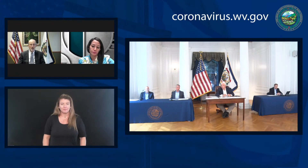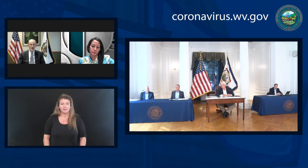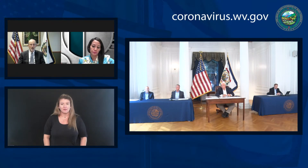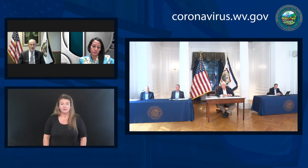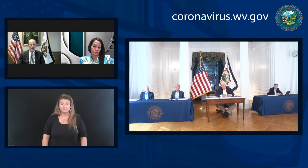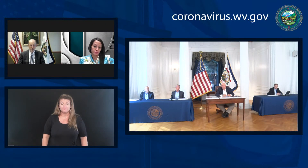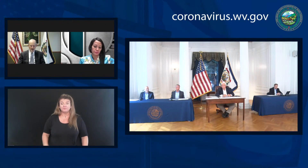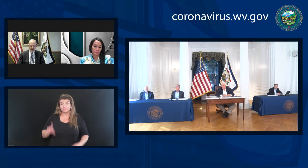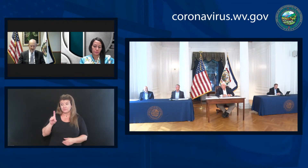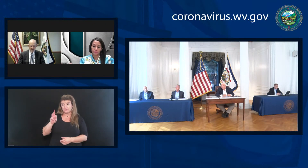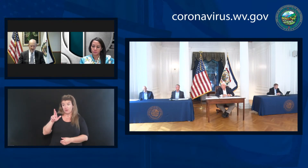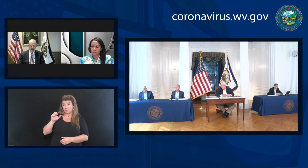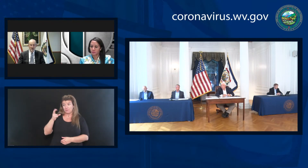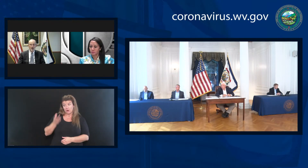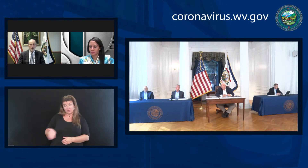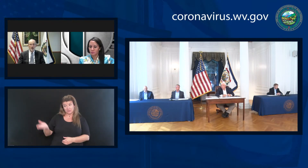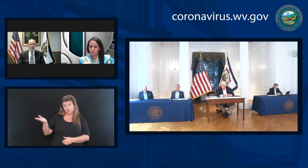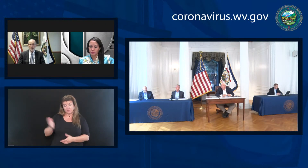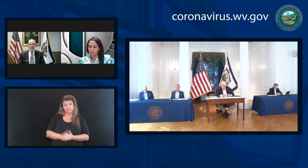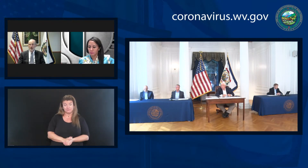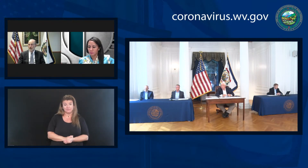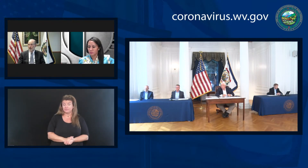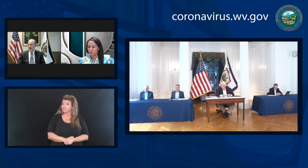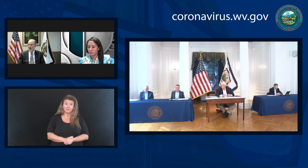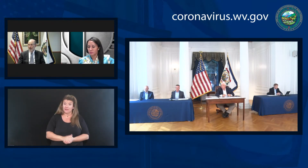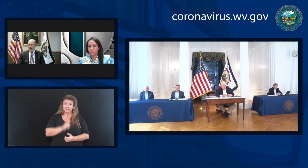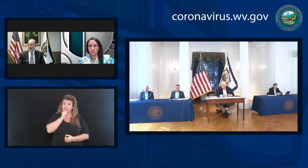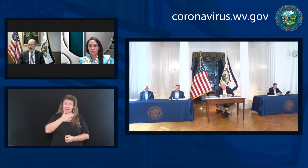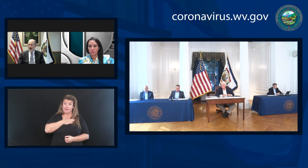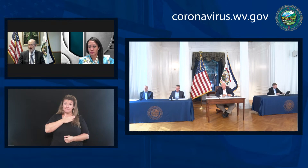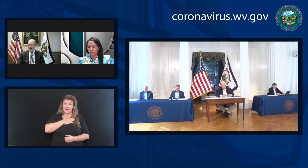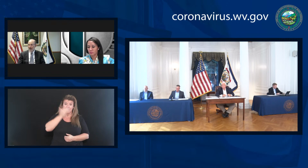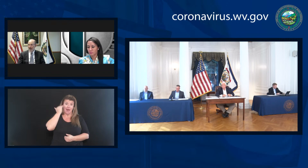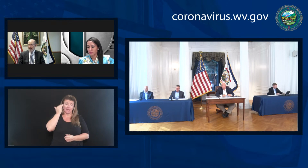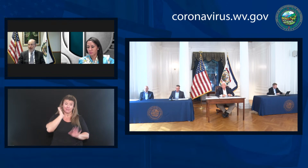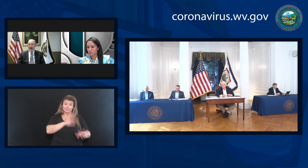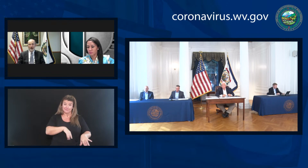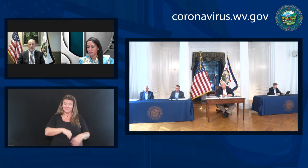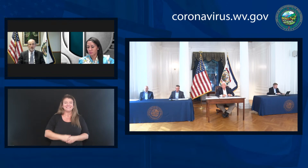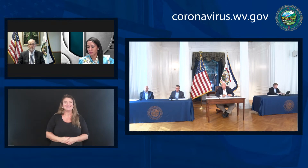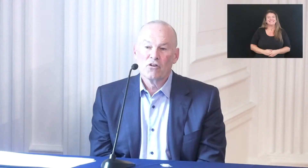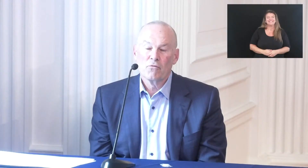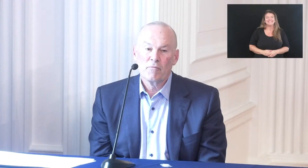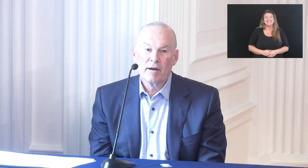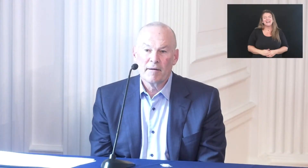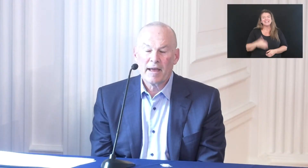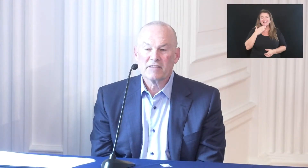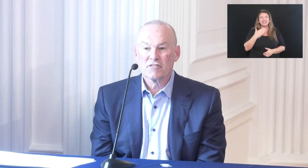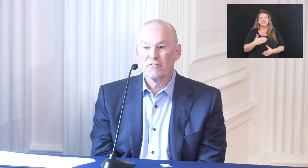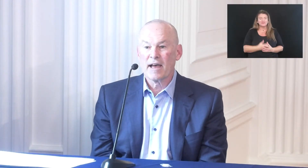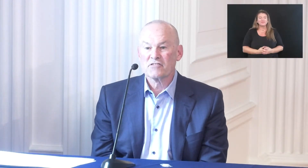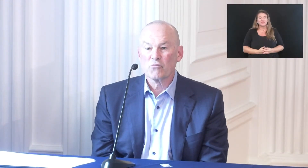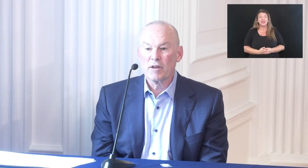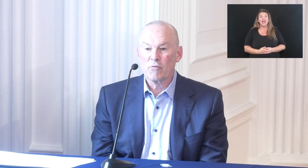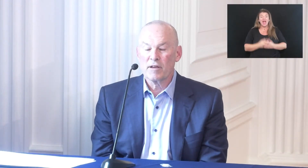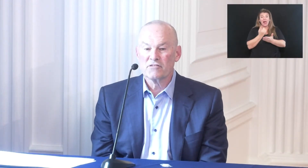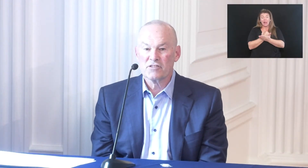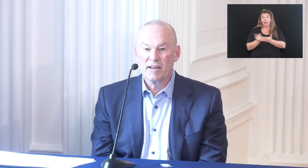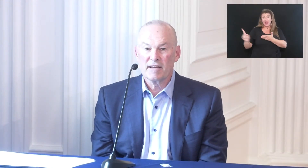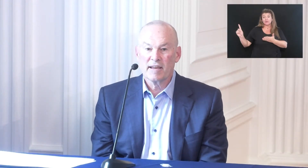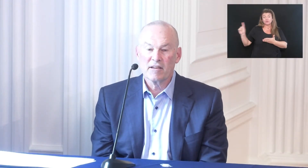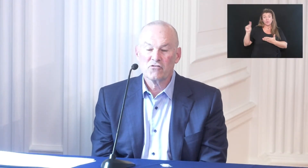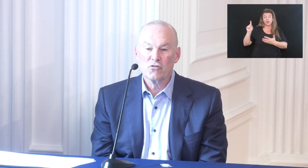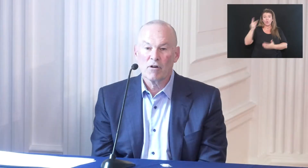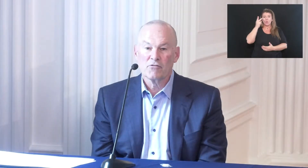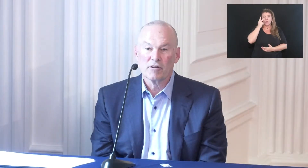Dr. Marsh, this is you. Beyond my pay grade. Thank you, Governor. Thank you, Glenn. So as of last week, we had